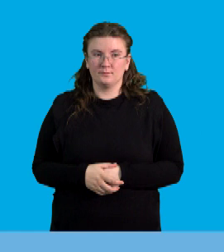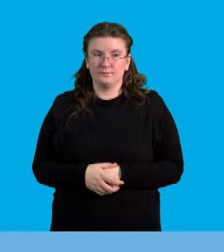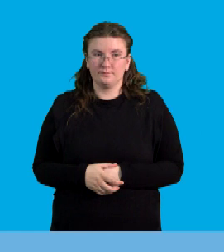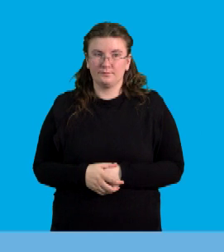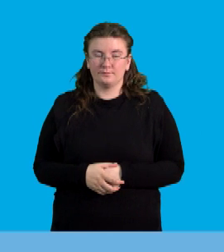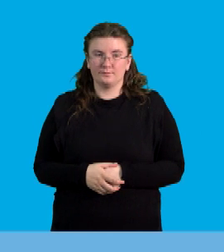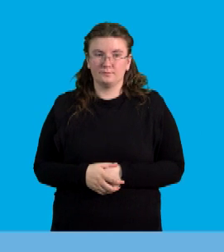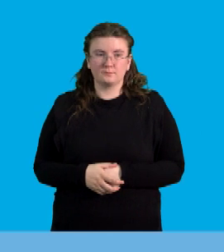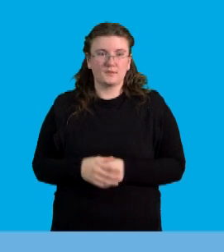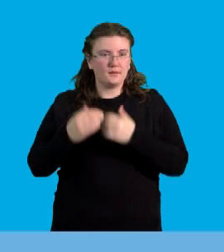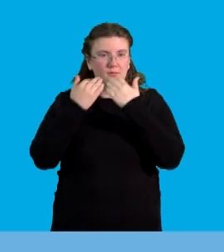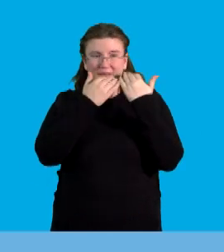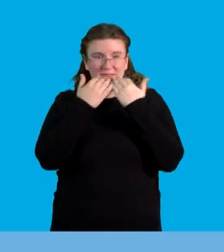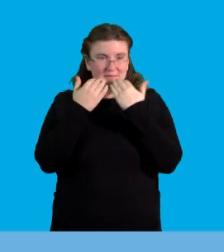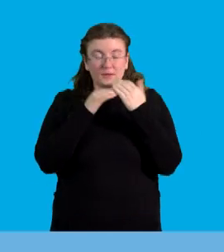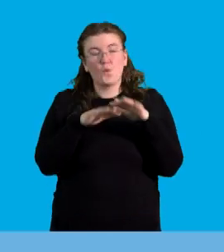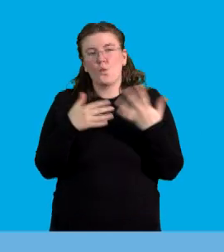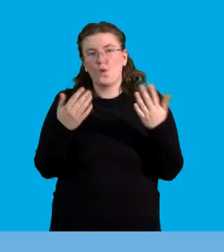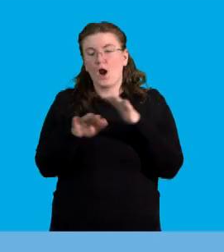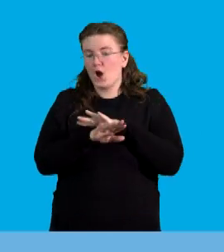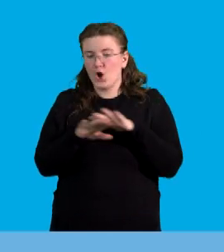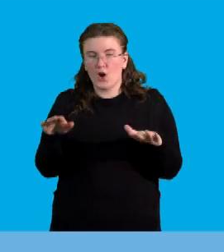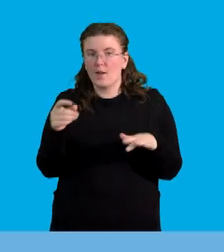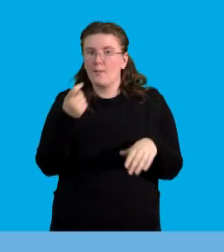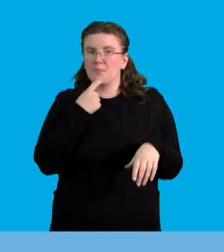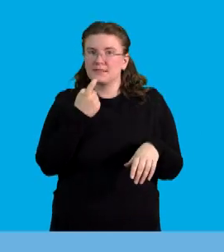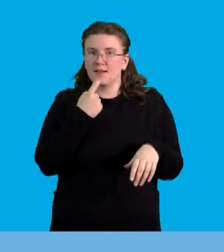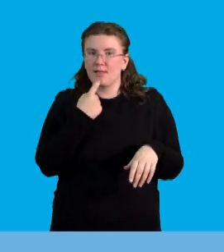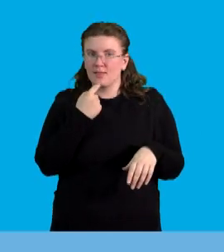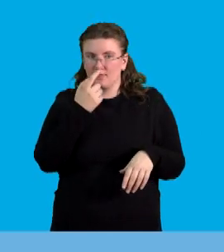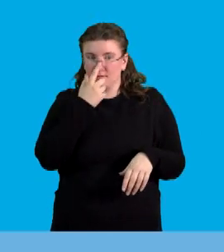So basically plastic, or we can just say non-metals.